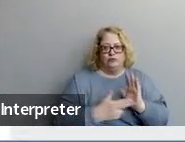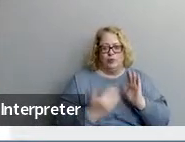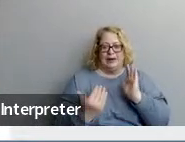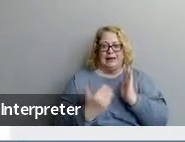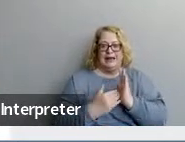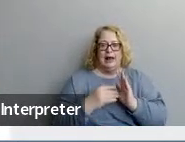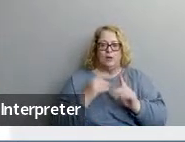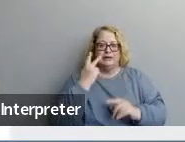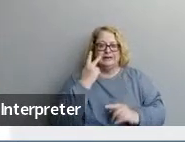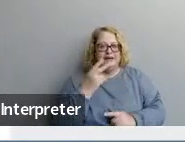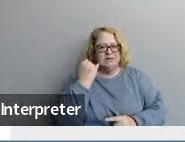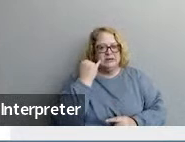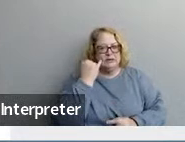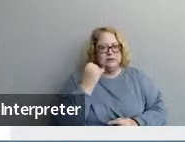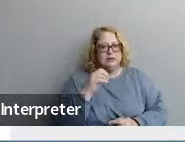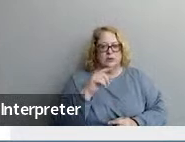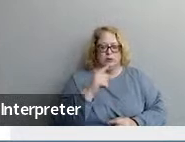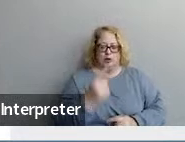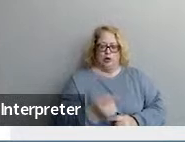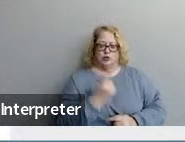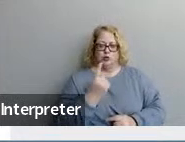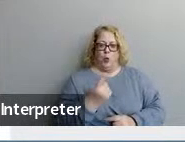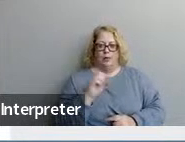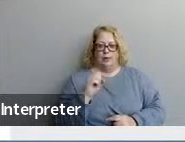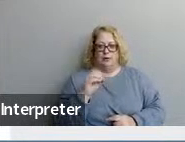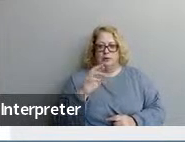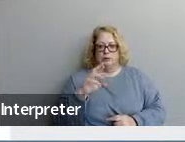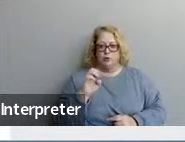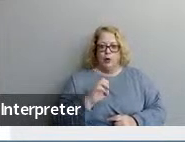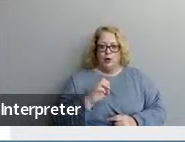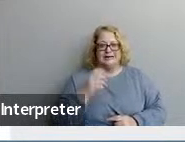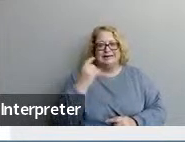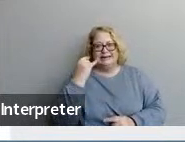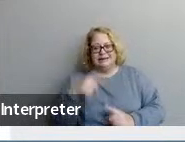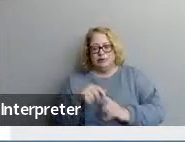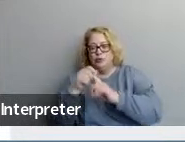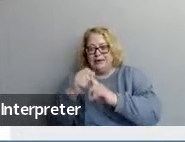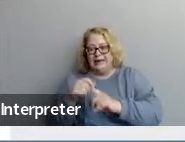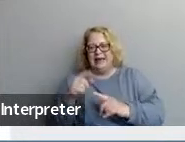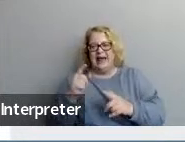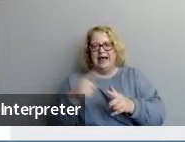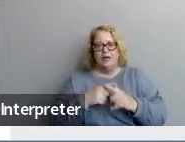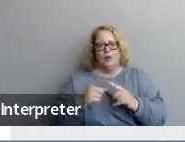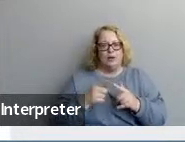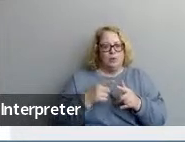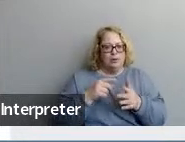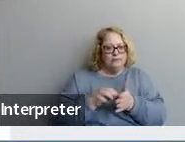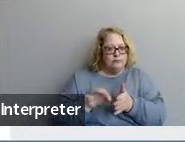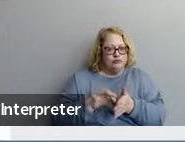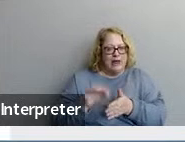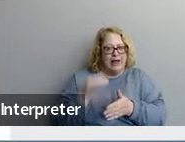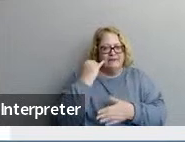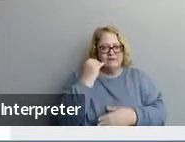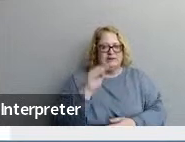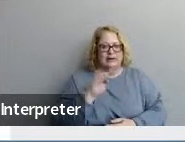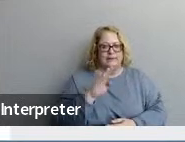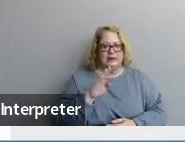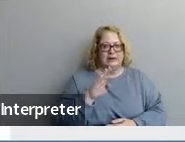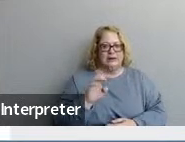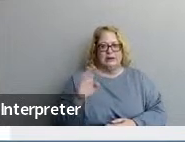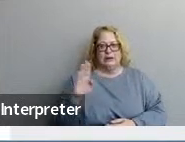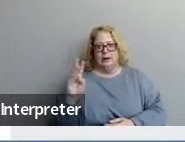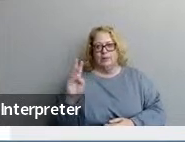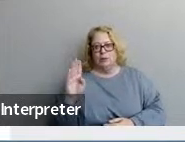see is a sole source provider, is it unique, and then we're going to also track whether that's MBE, WBE, or what the demographics look